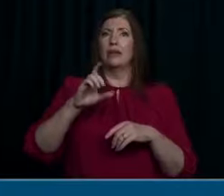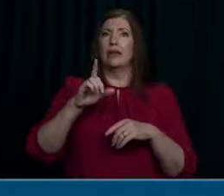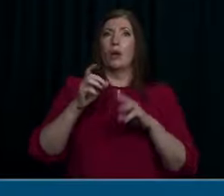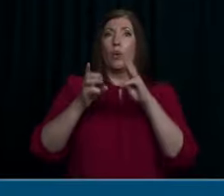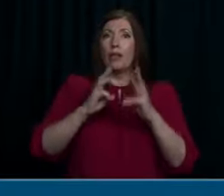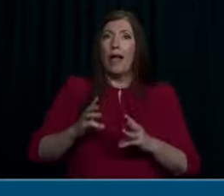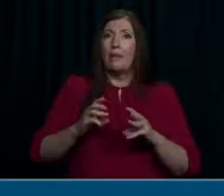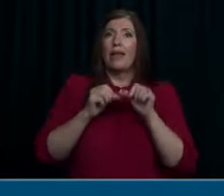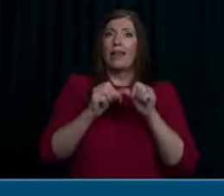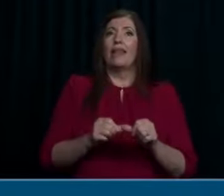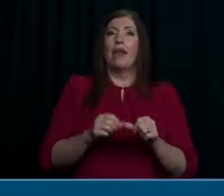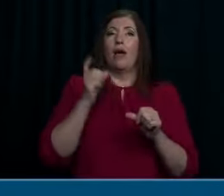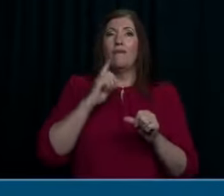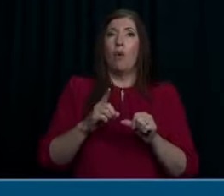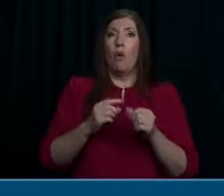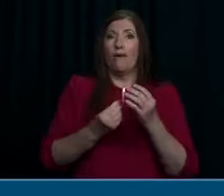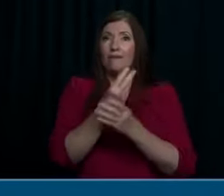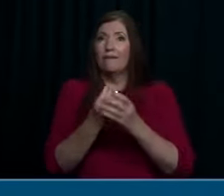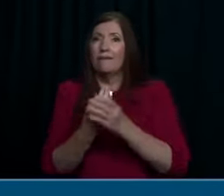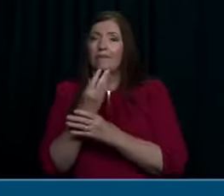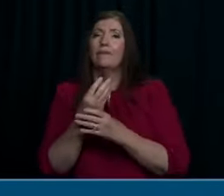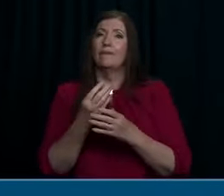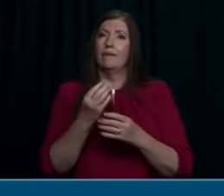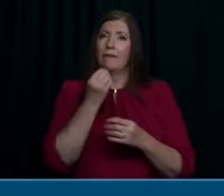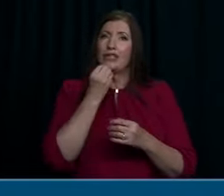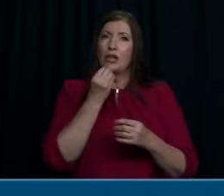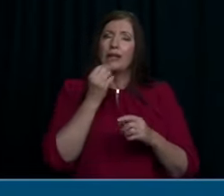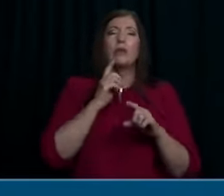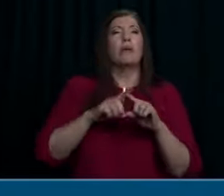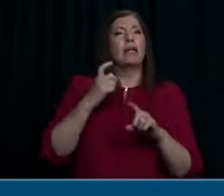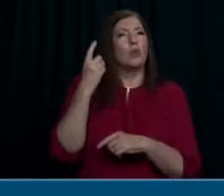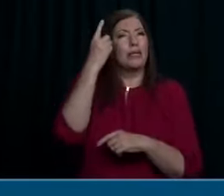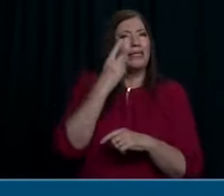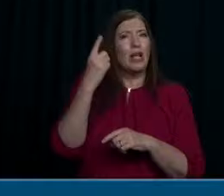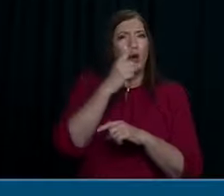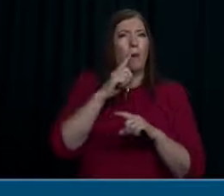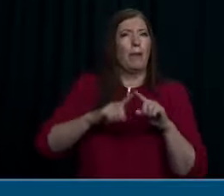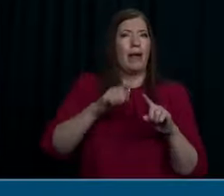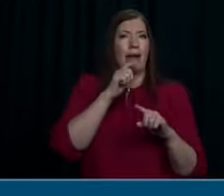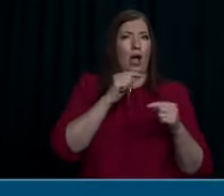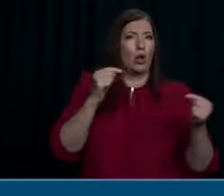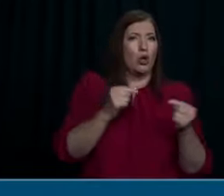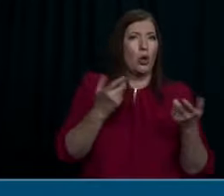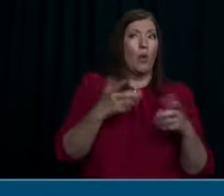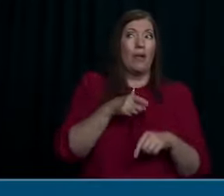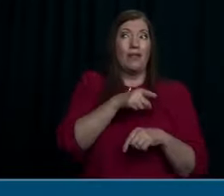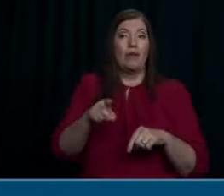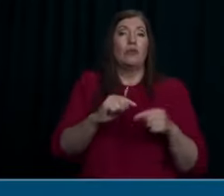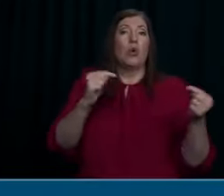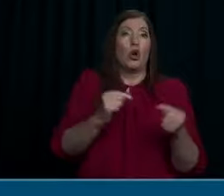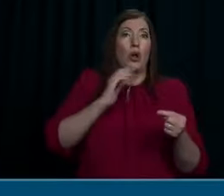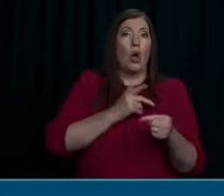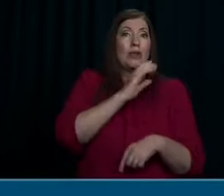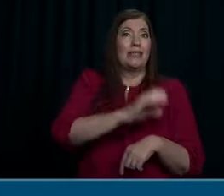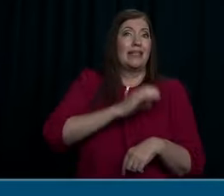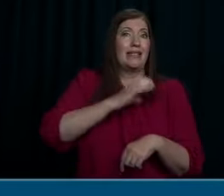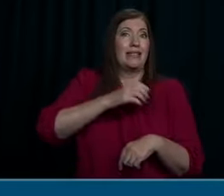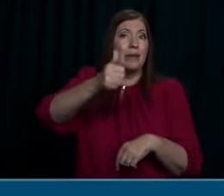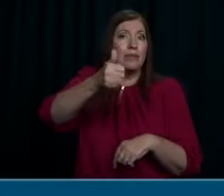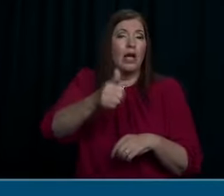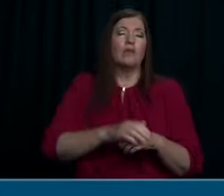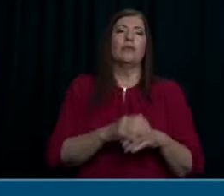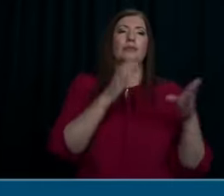vegetation. These are things that we need to keep into consideration, but also not that they hurt. We don't want them to hurt our citizens themselves.